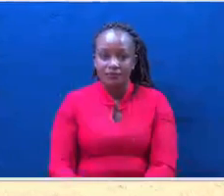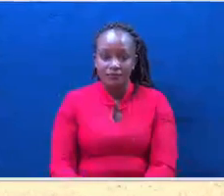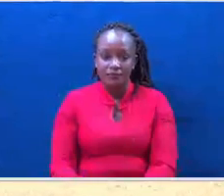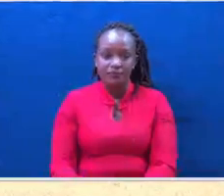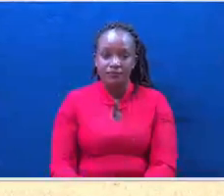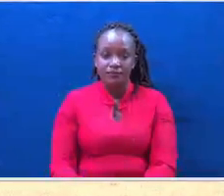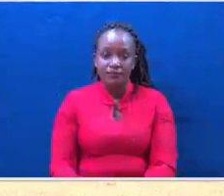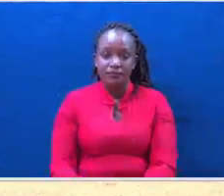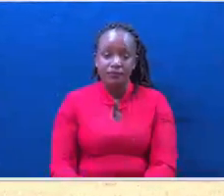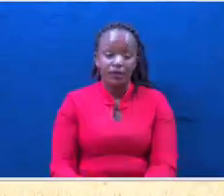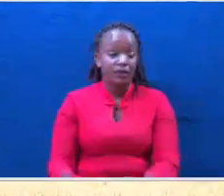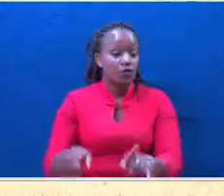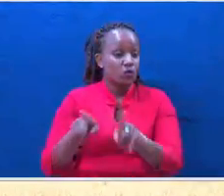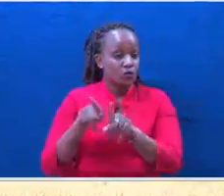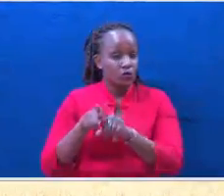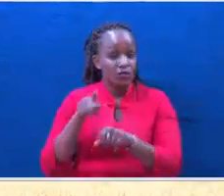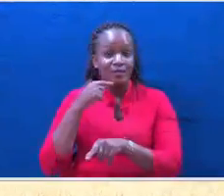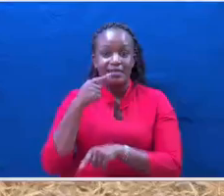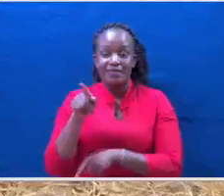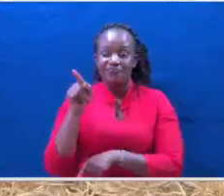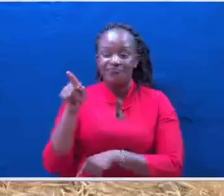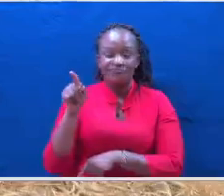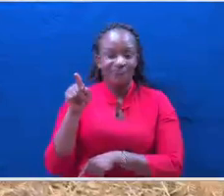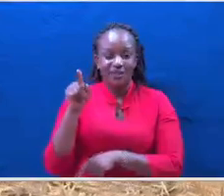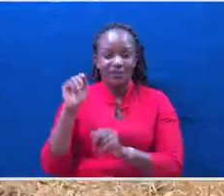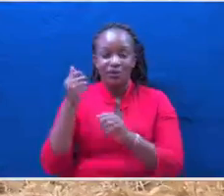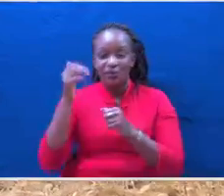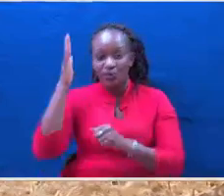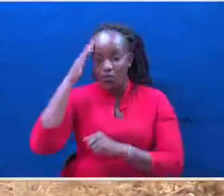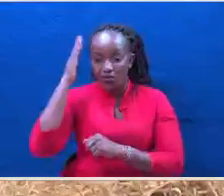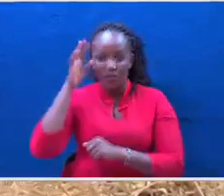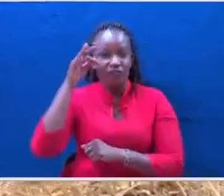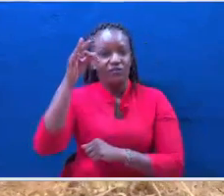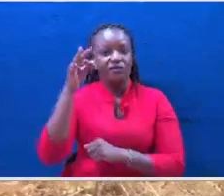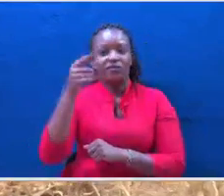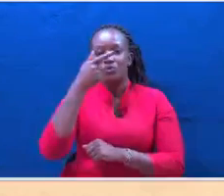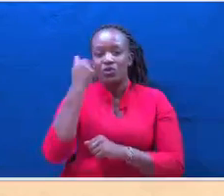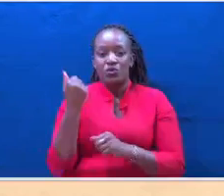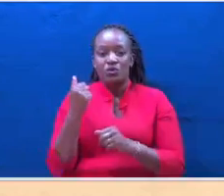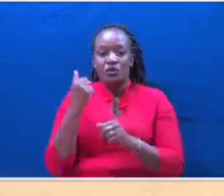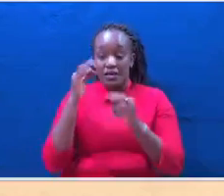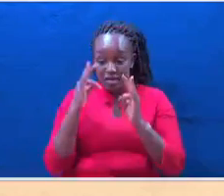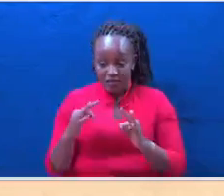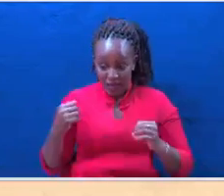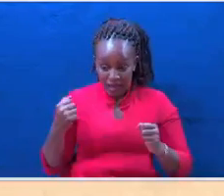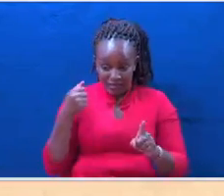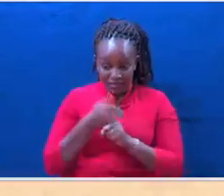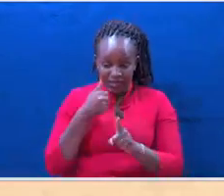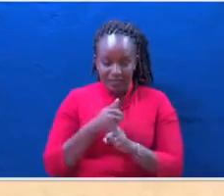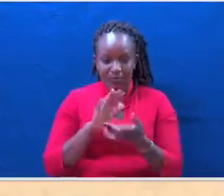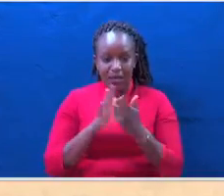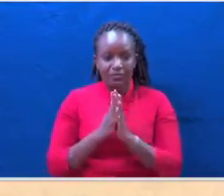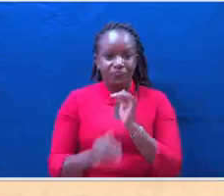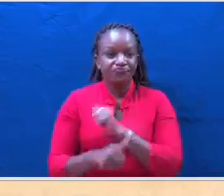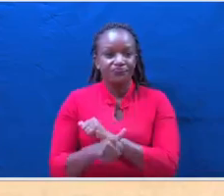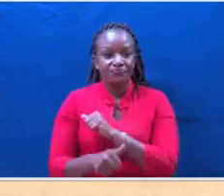On the contrary, Fatu is more unpredictable and shows sudden aggression when rattled. Can't wait until